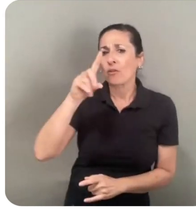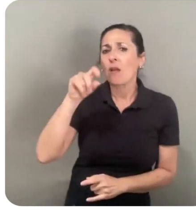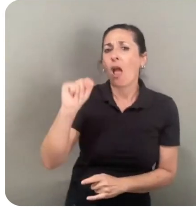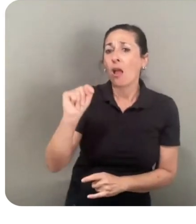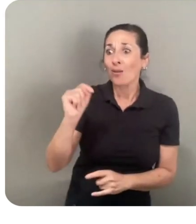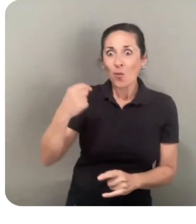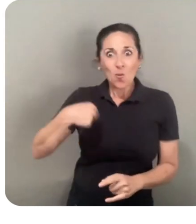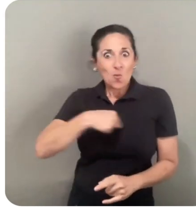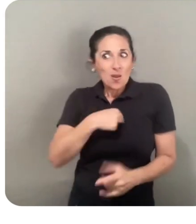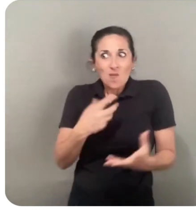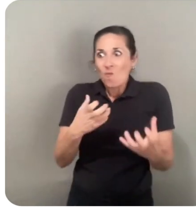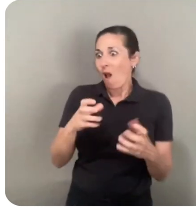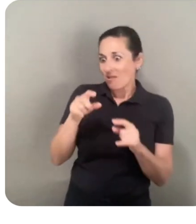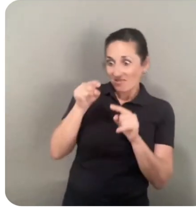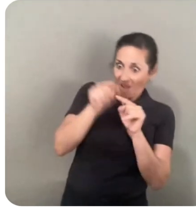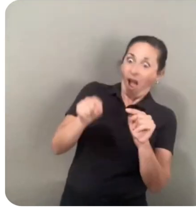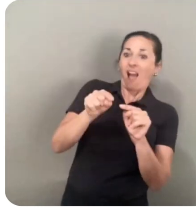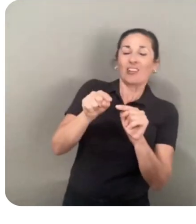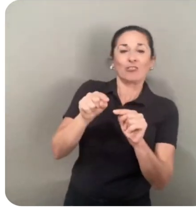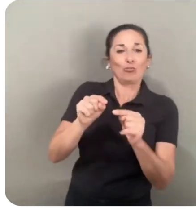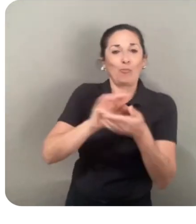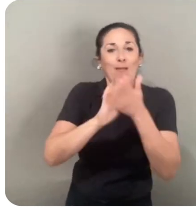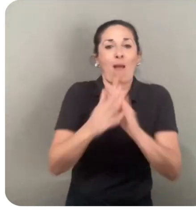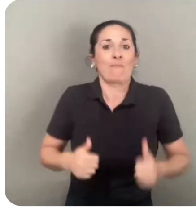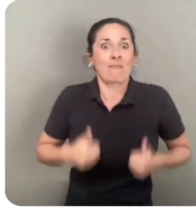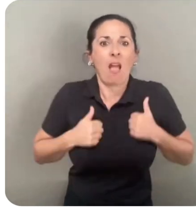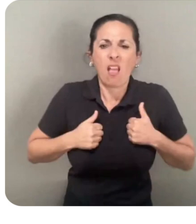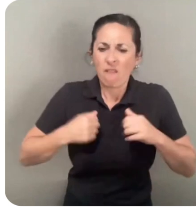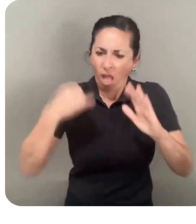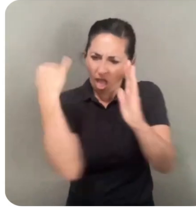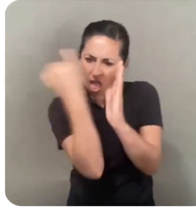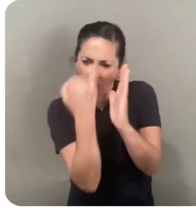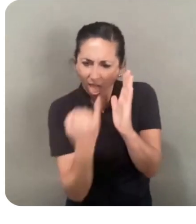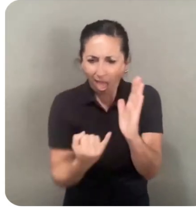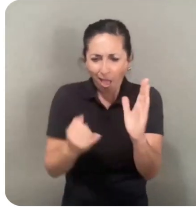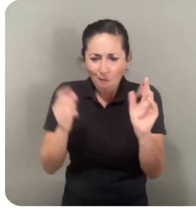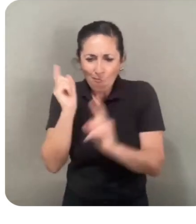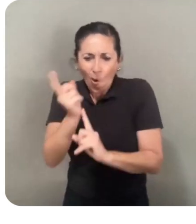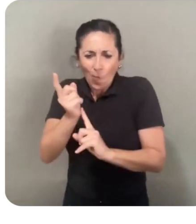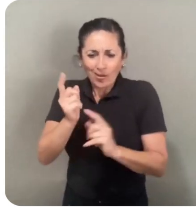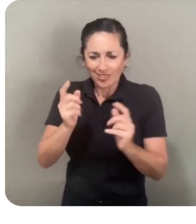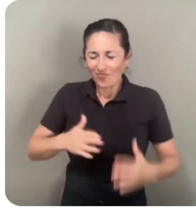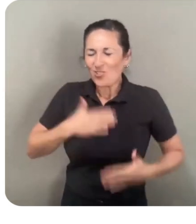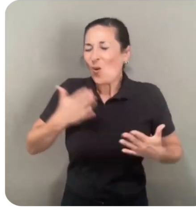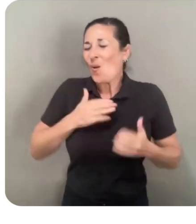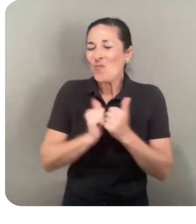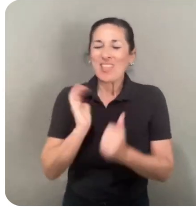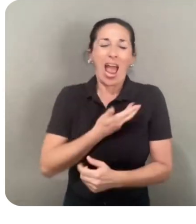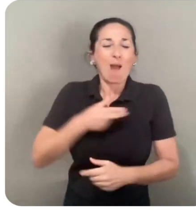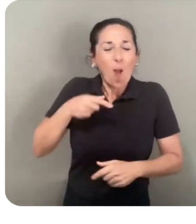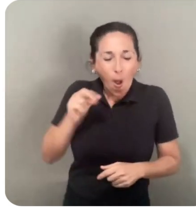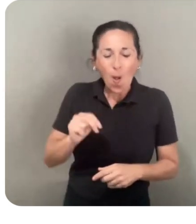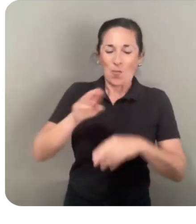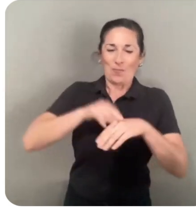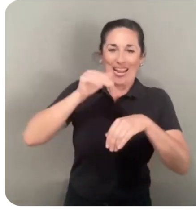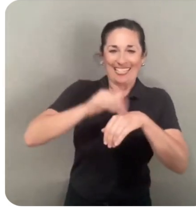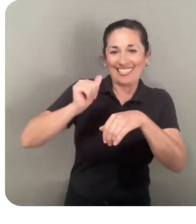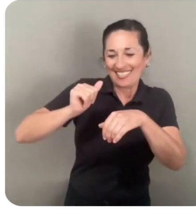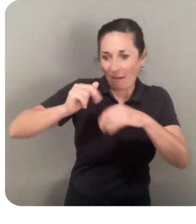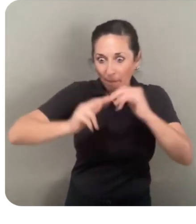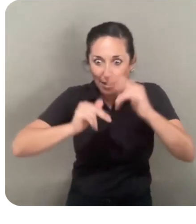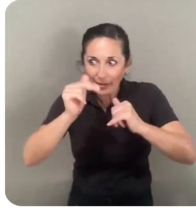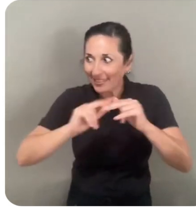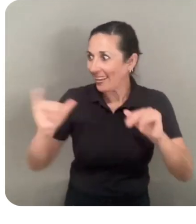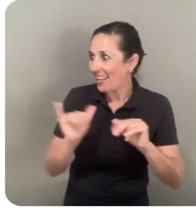bring dots to life, starting with sketching out moments of joy with our own pets, building them together as a